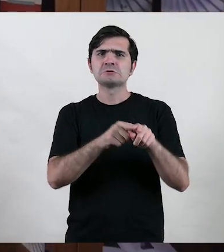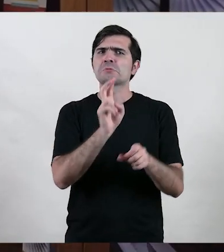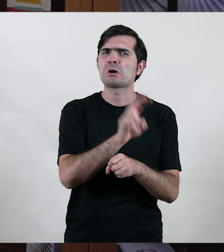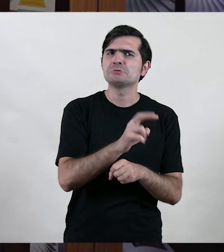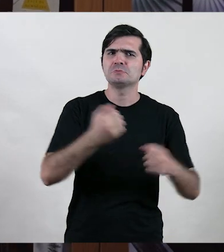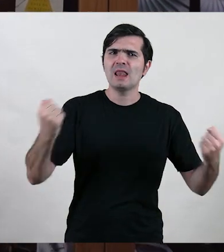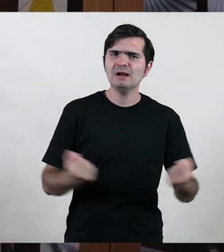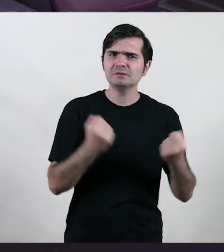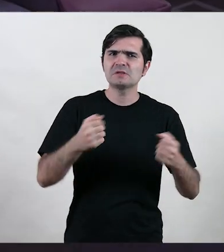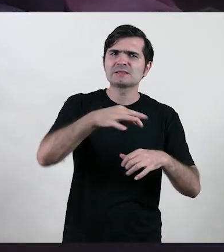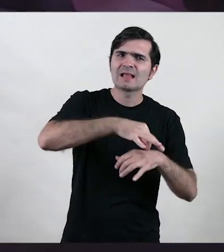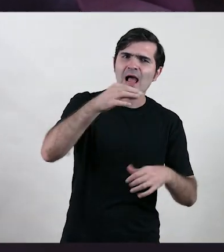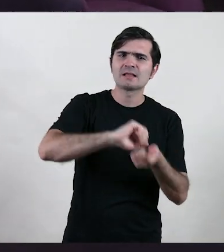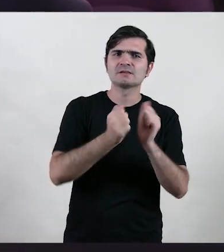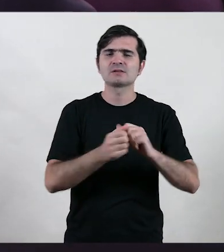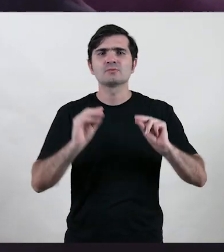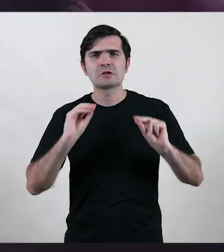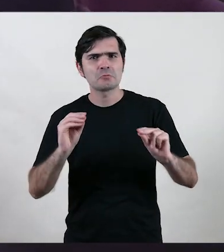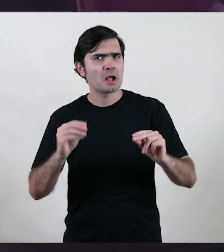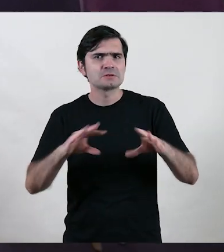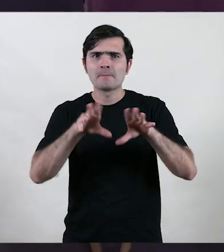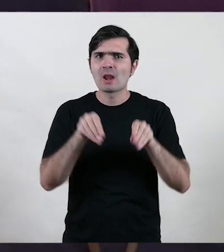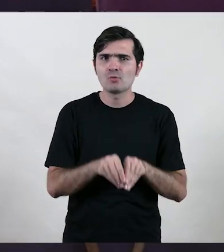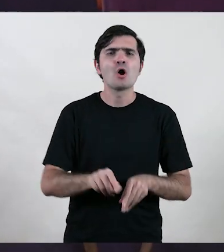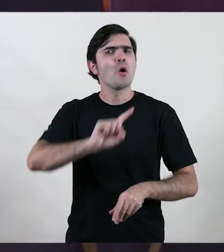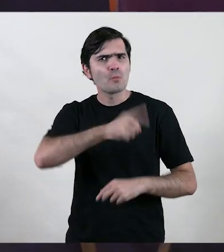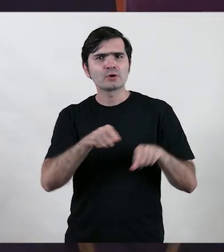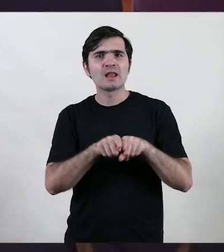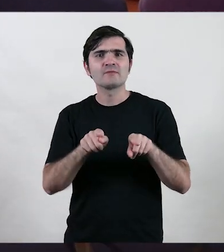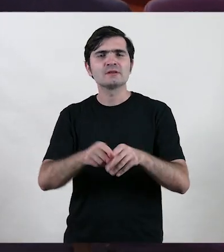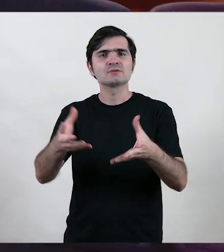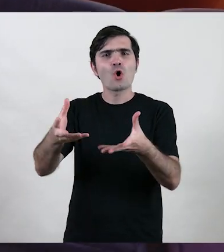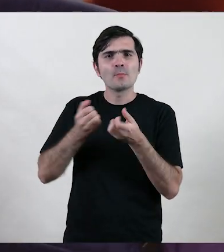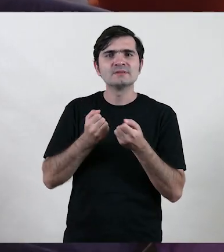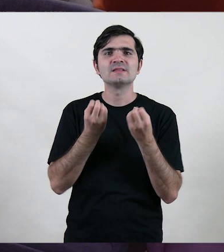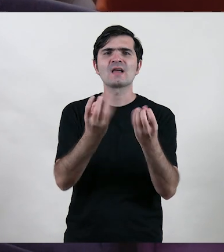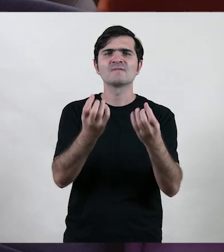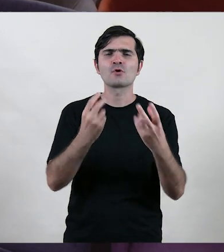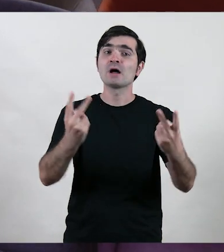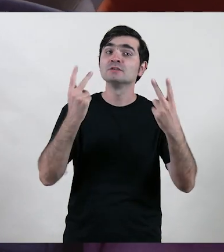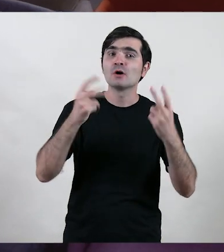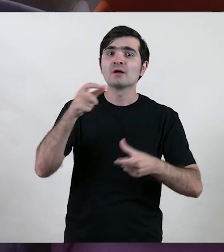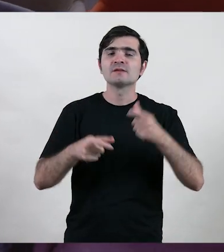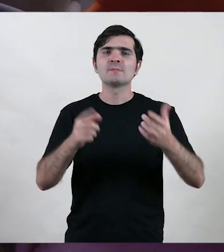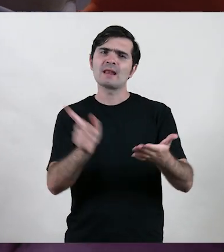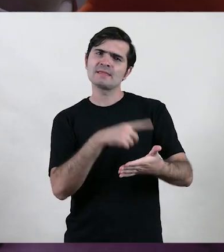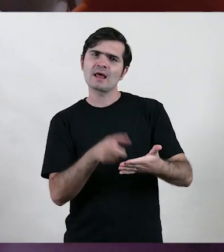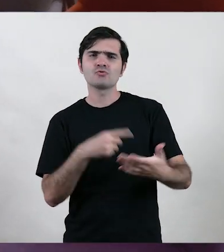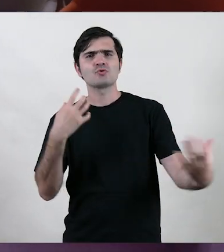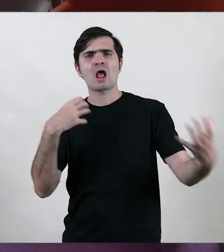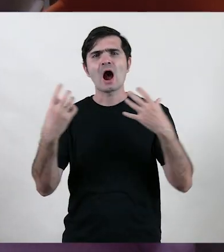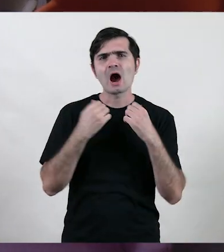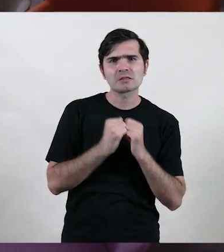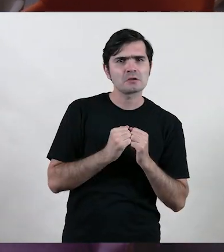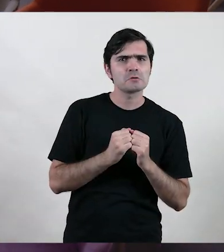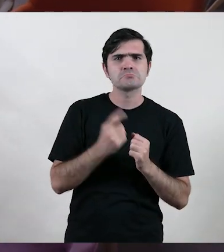in creative and educational activities and also acquire valuable information about literature and art